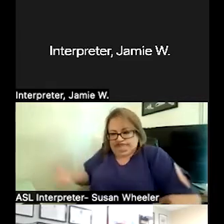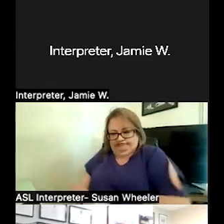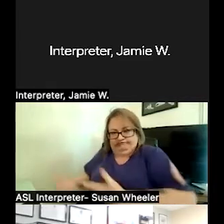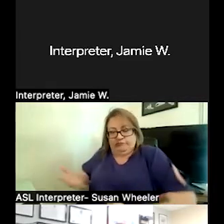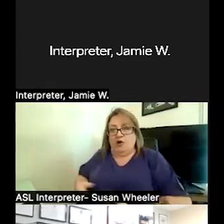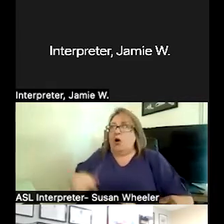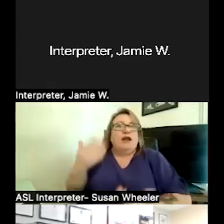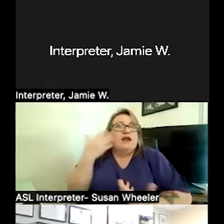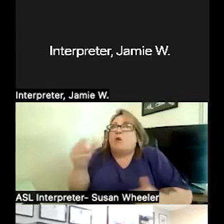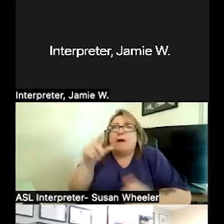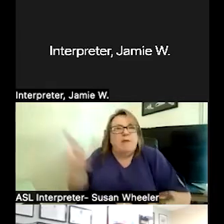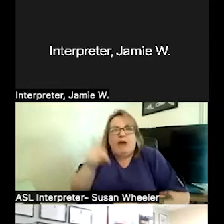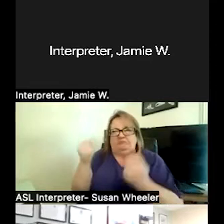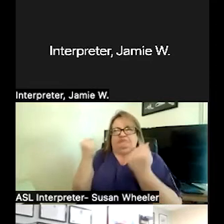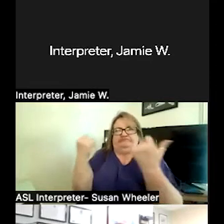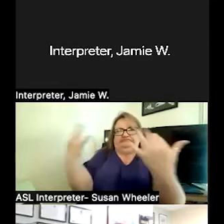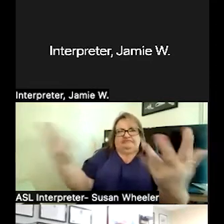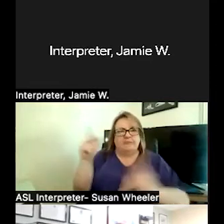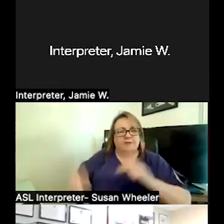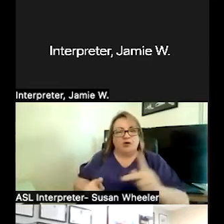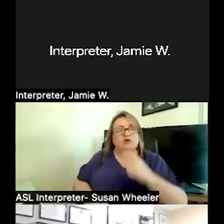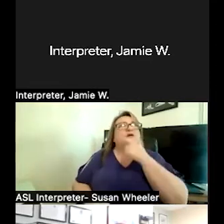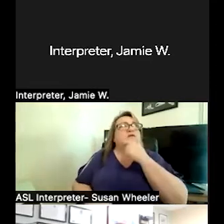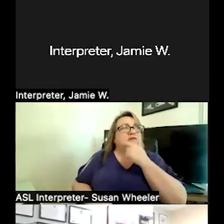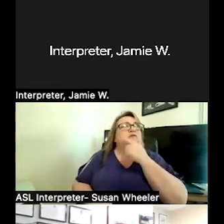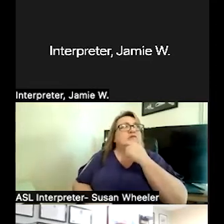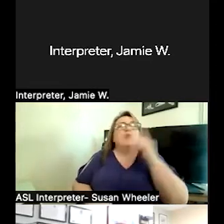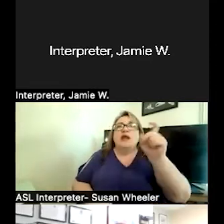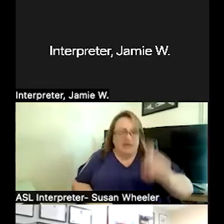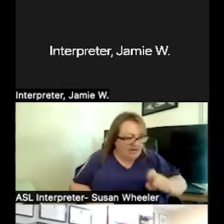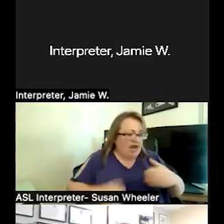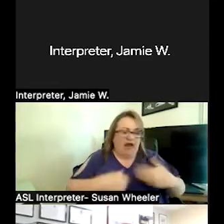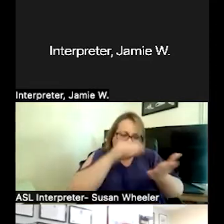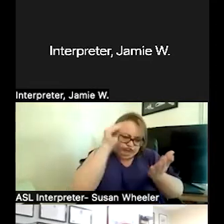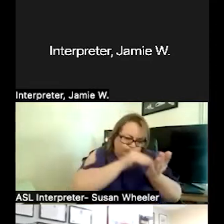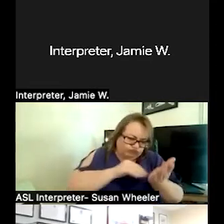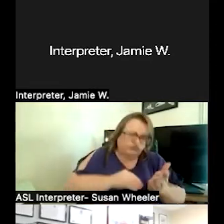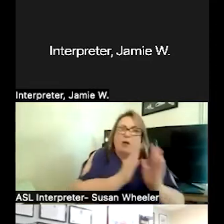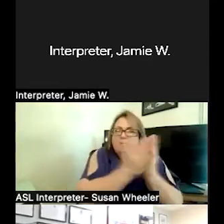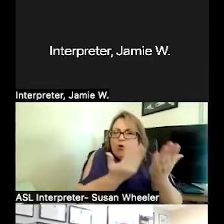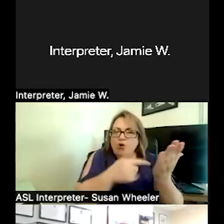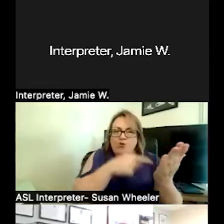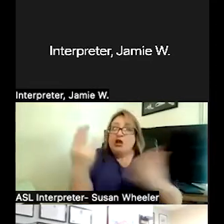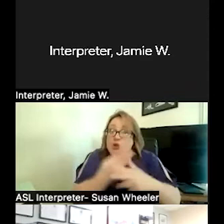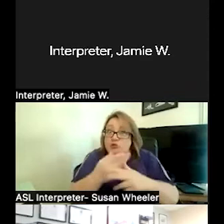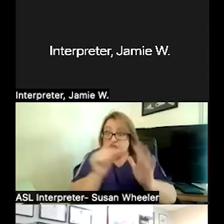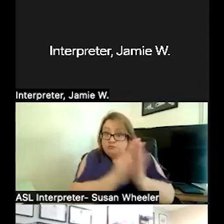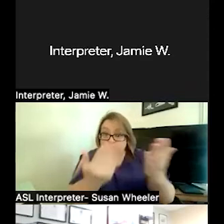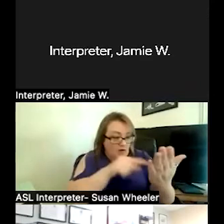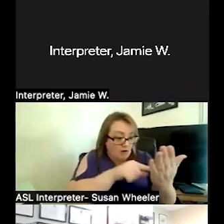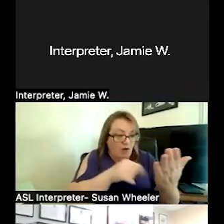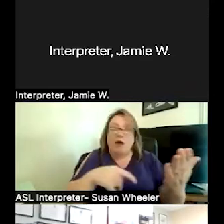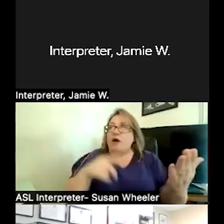be a single resource tool that people could use, that when they've used the risk assessment tool, or even